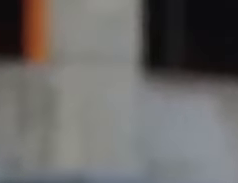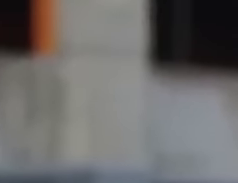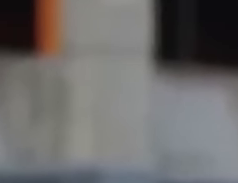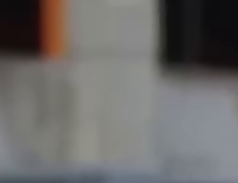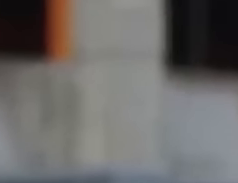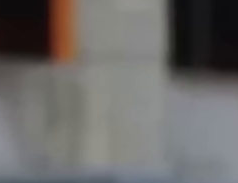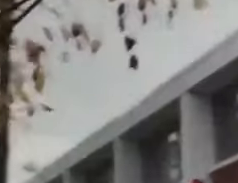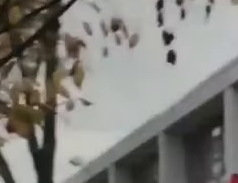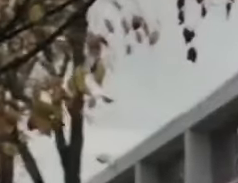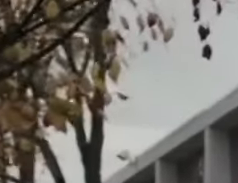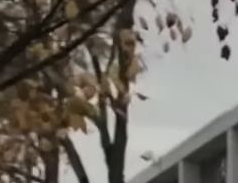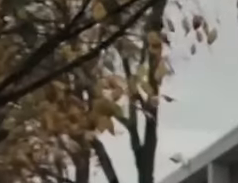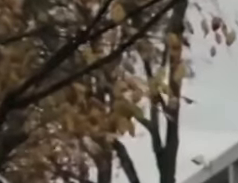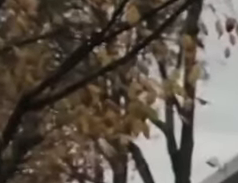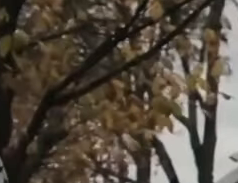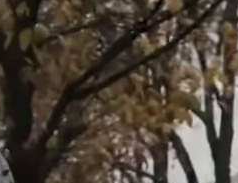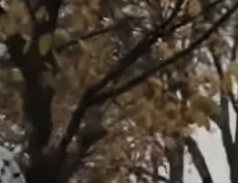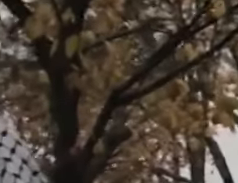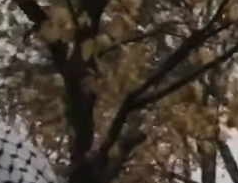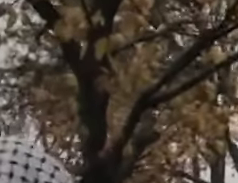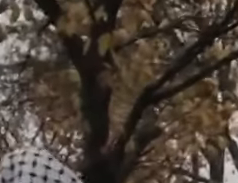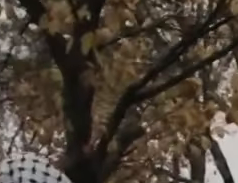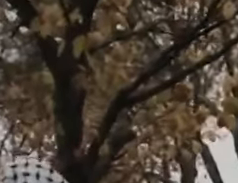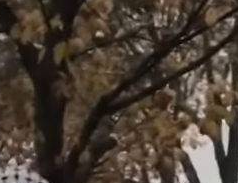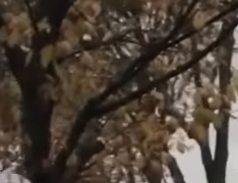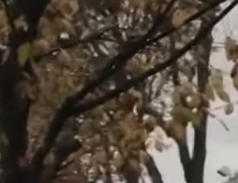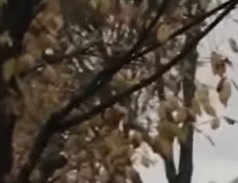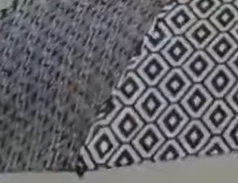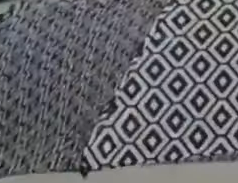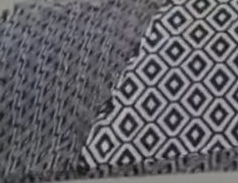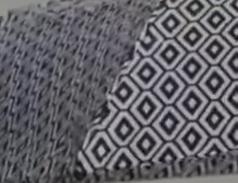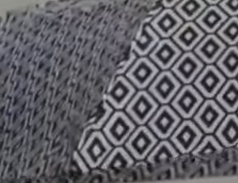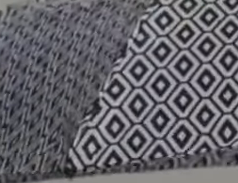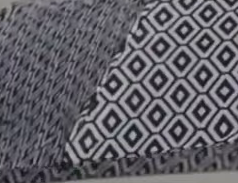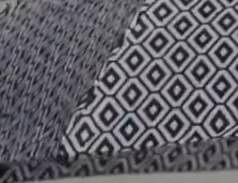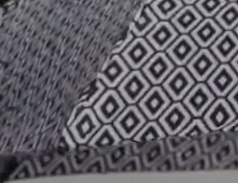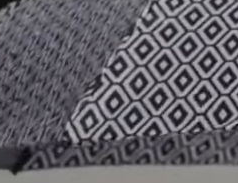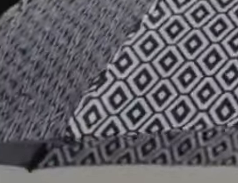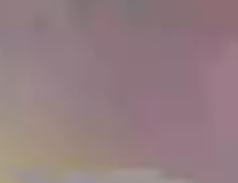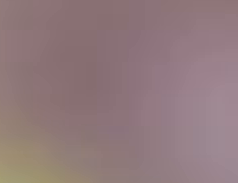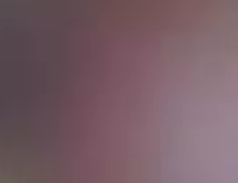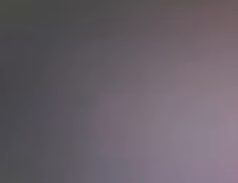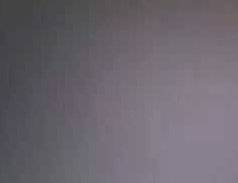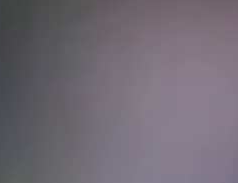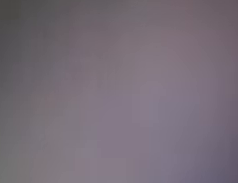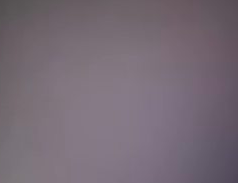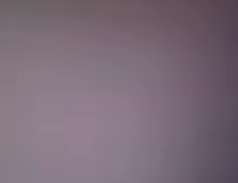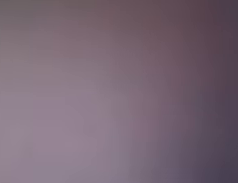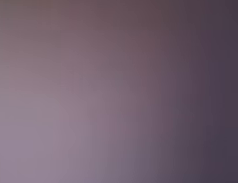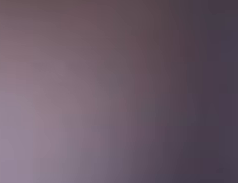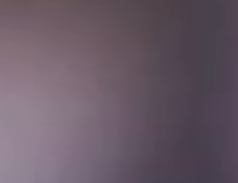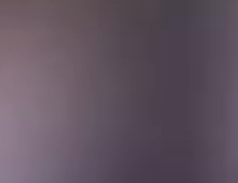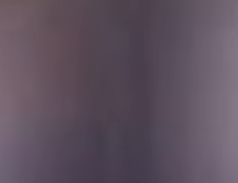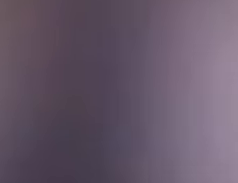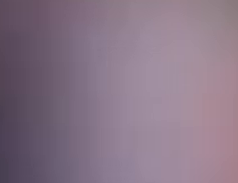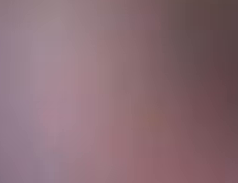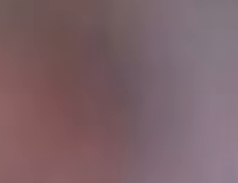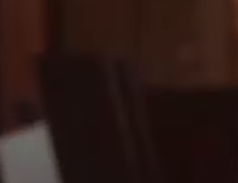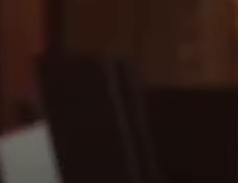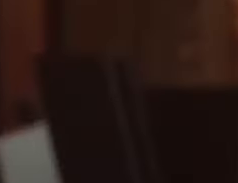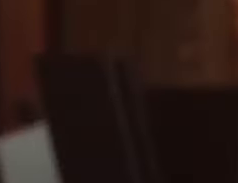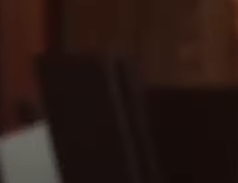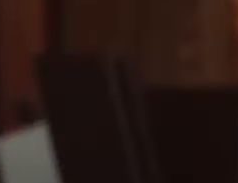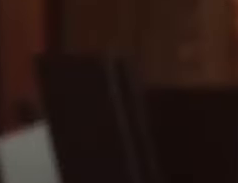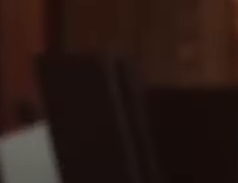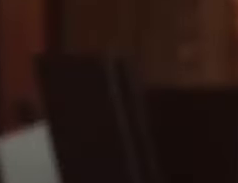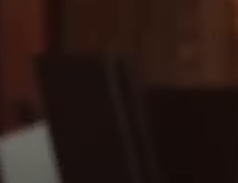And professors saying that they're exhilarated by Hamas's actions. Yeah, been hearing calls